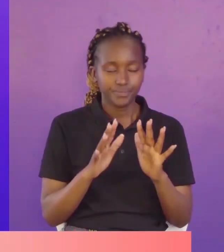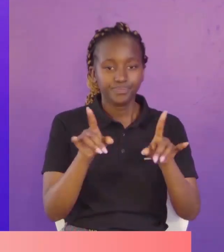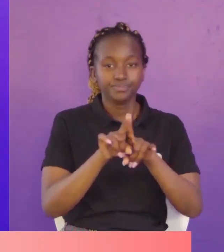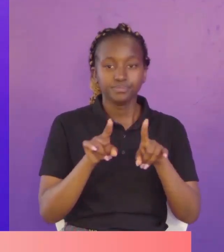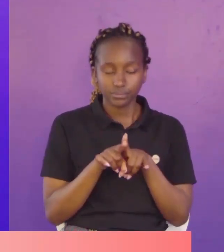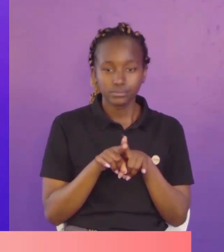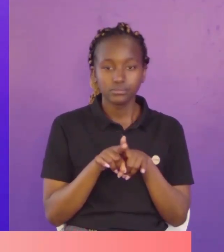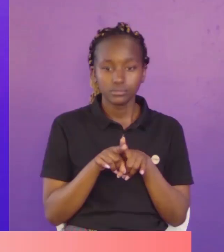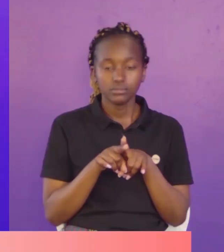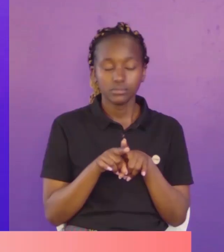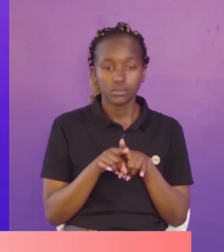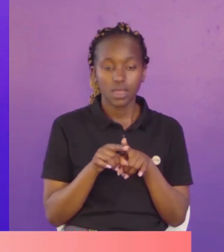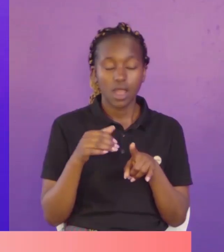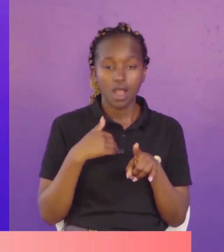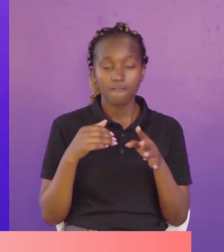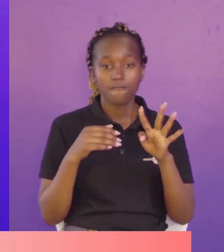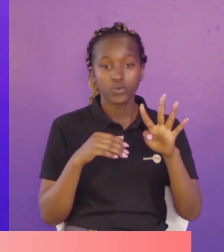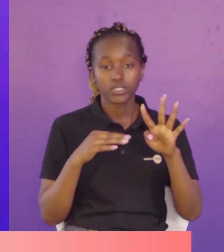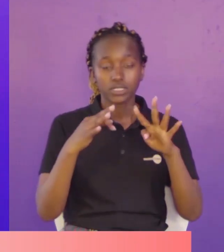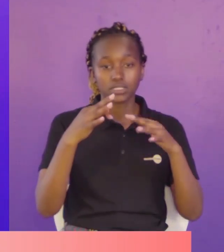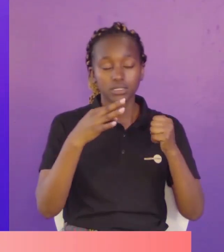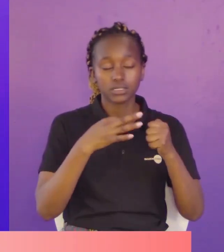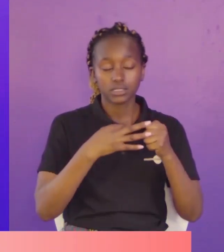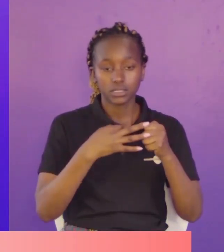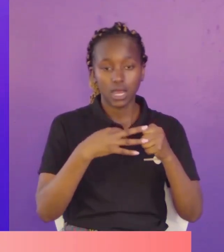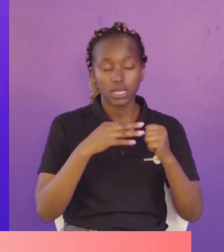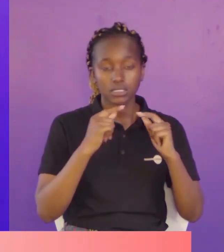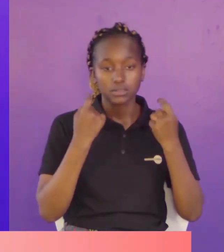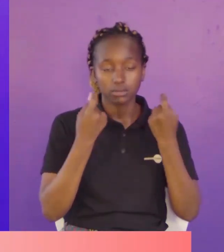playing 48 teams. Yeah.